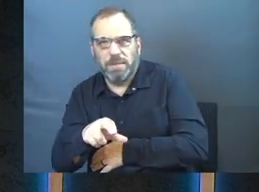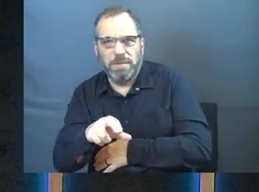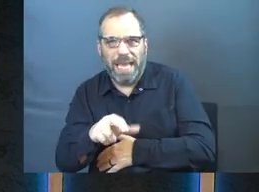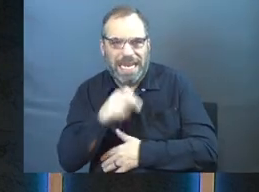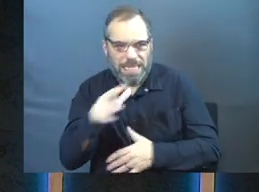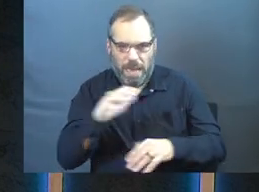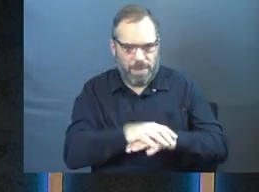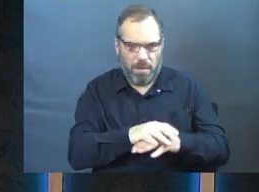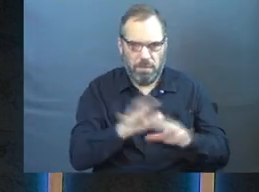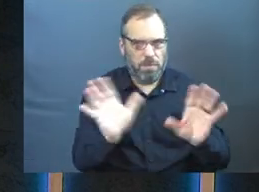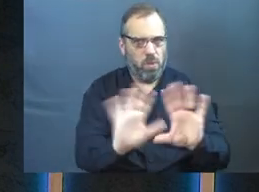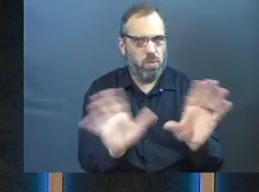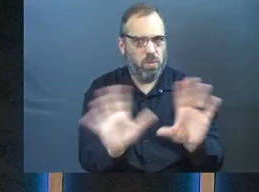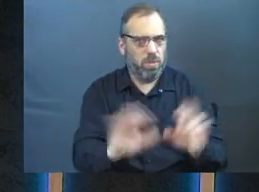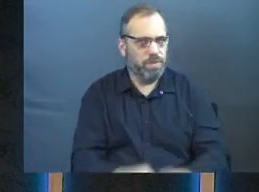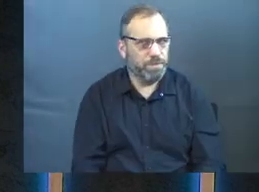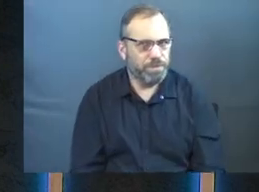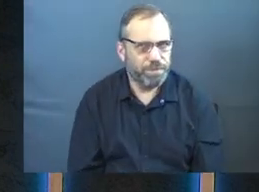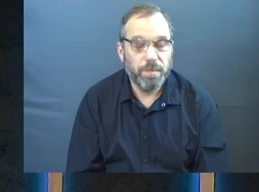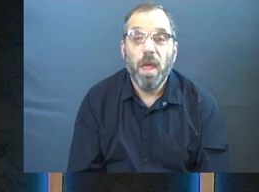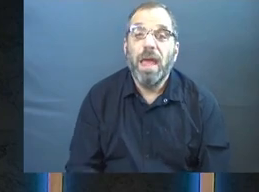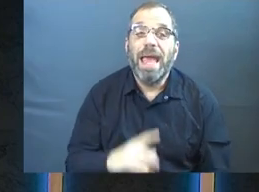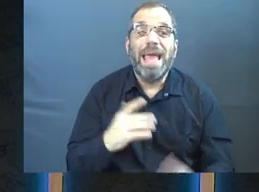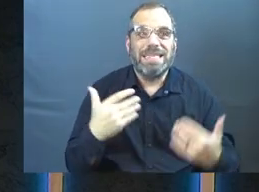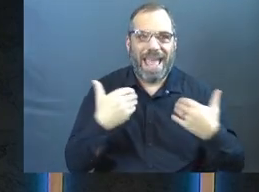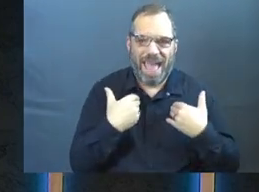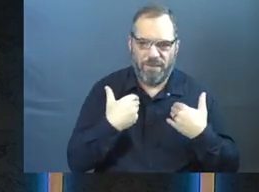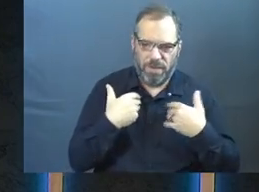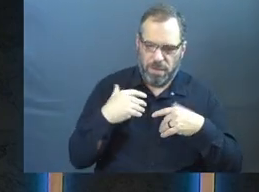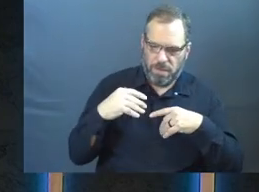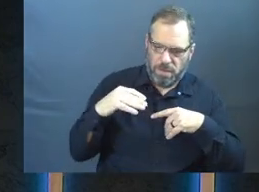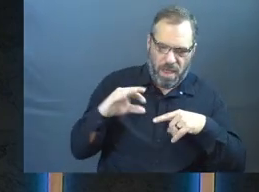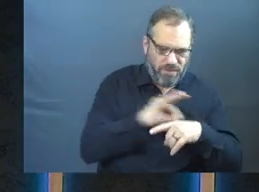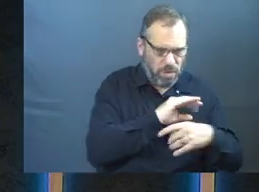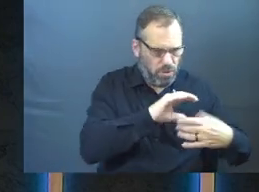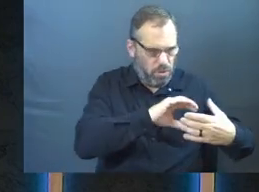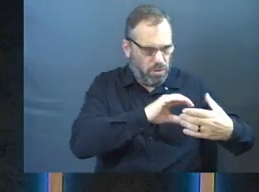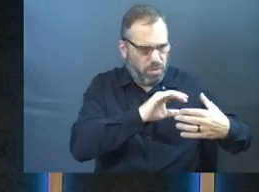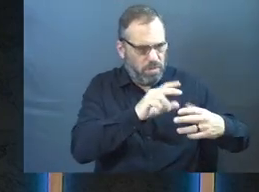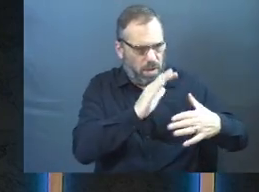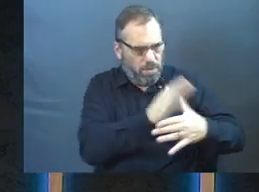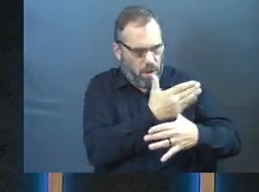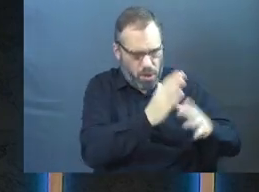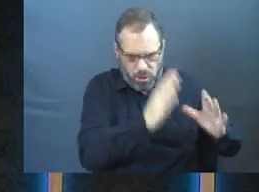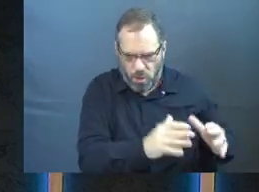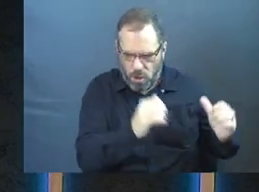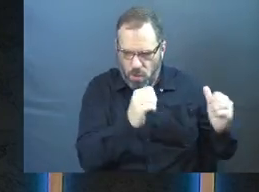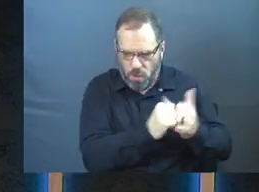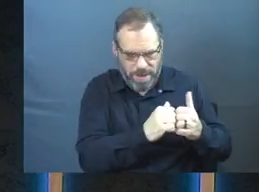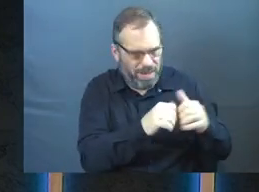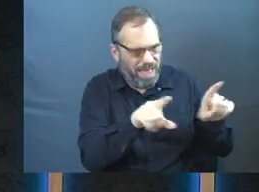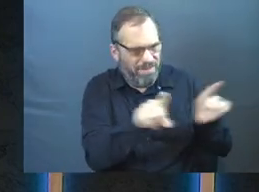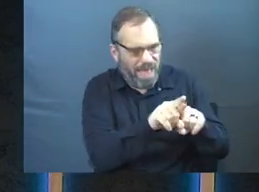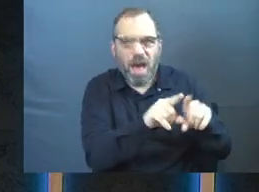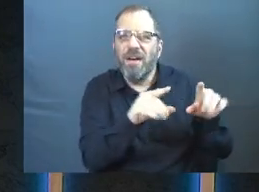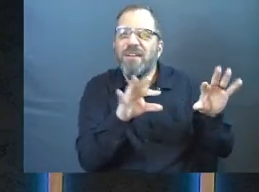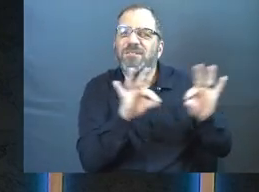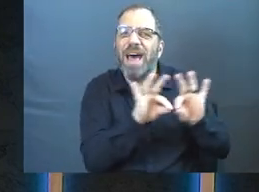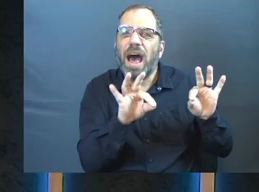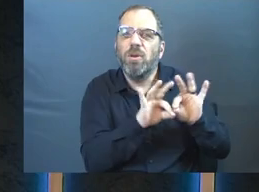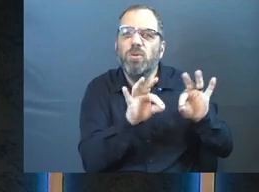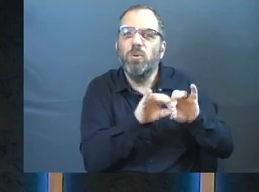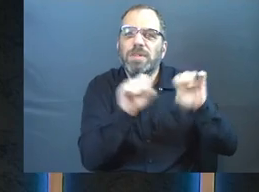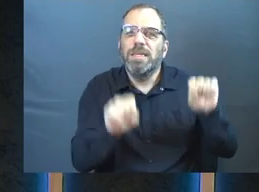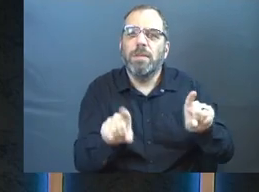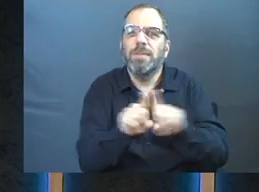it's not about any of that. It's about having a functional partnership with someone who has a similar value system to